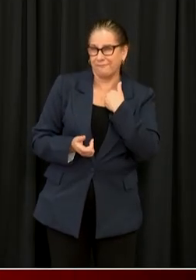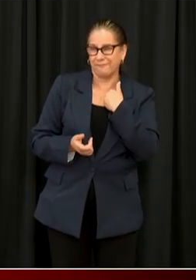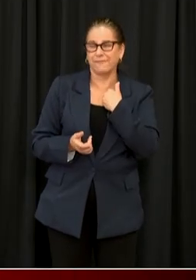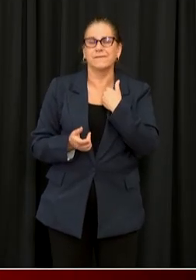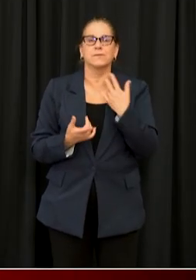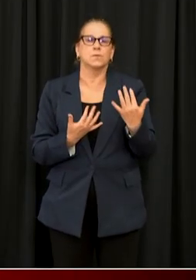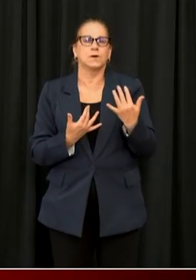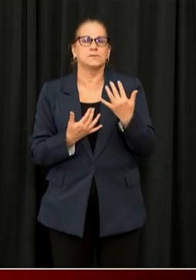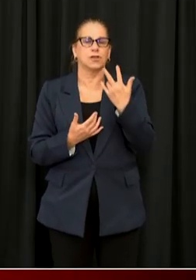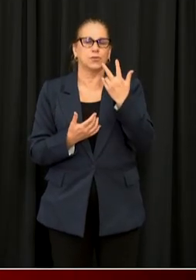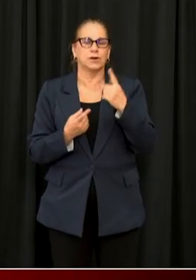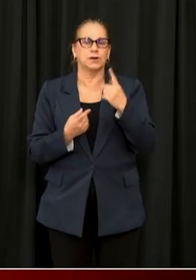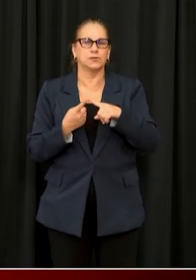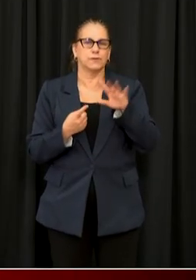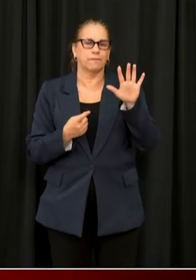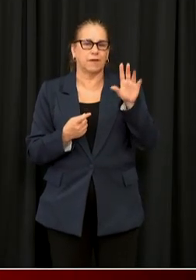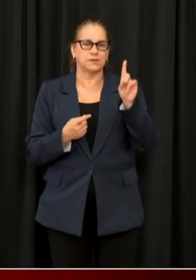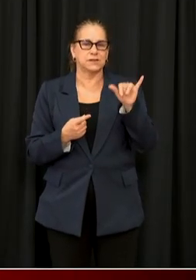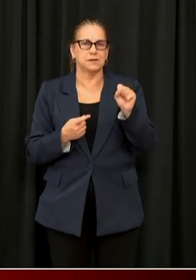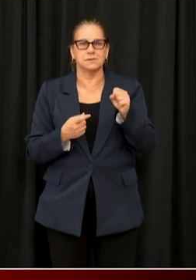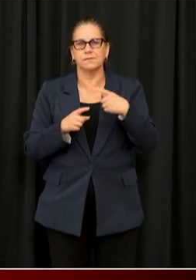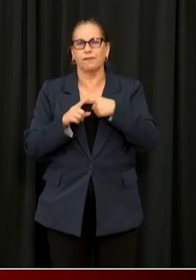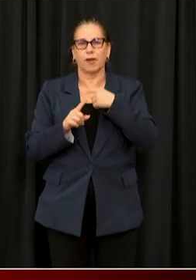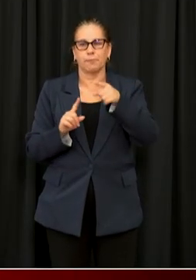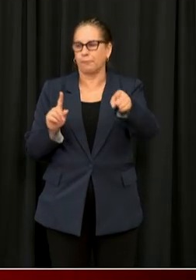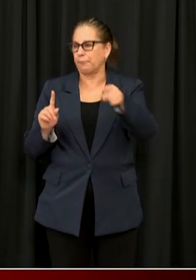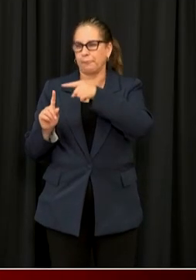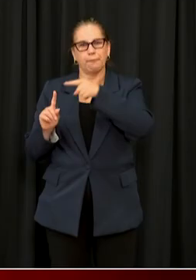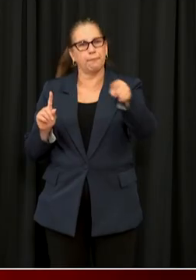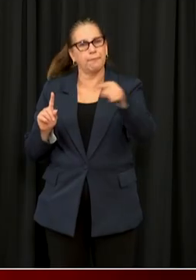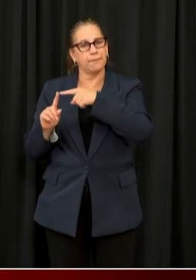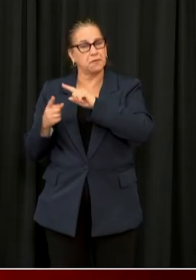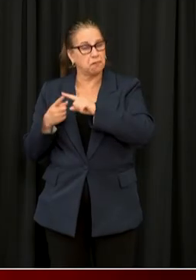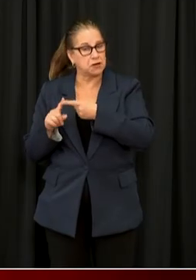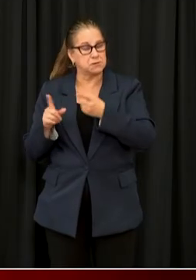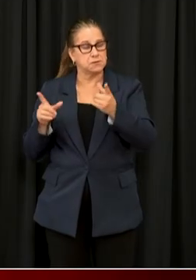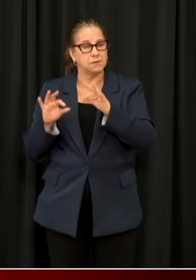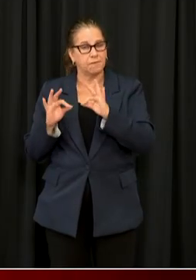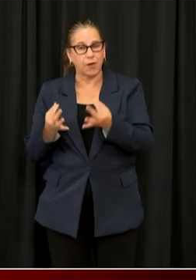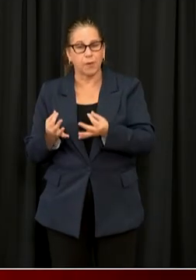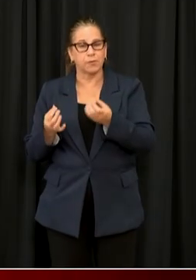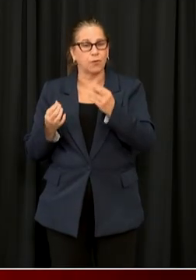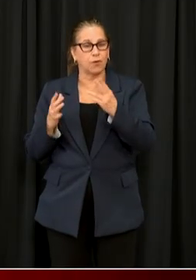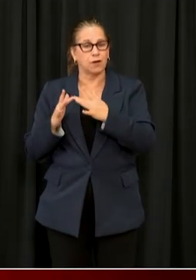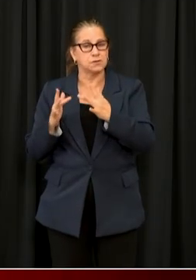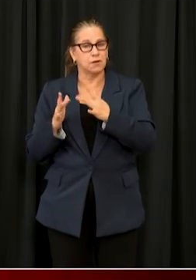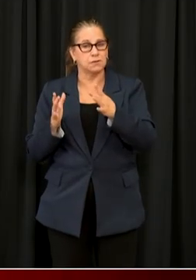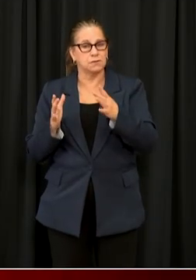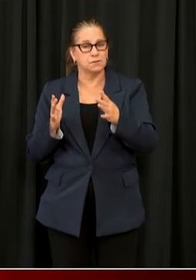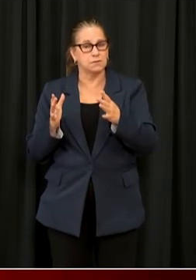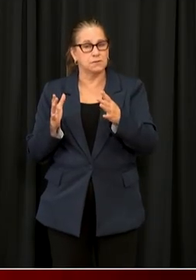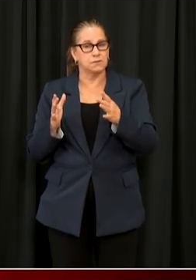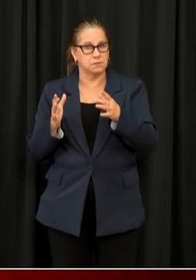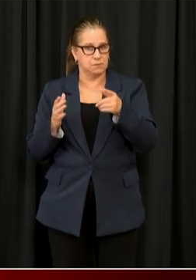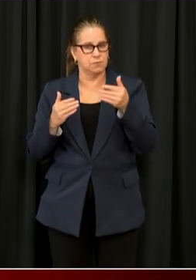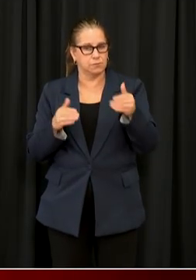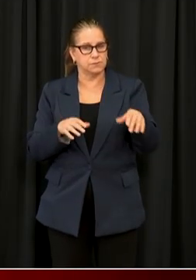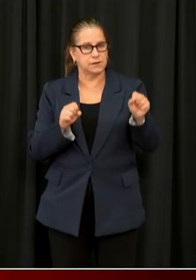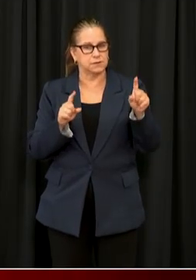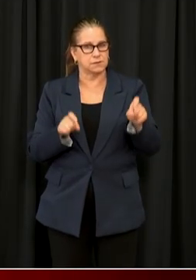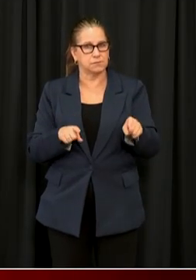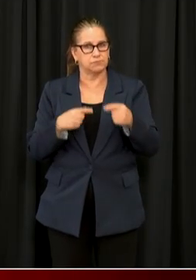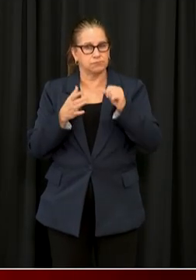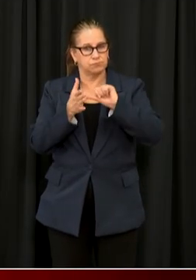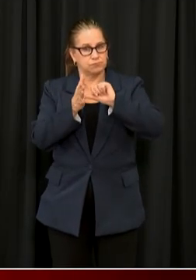individual. I want to emphasize here, if you are in quarantine and you are tested, if